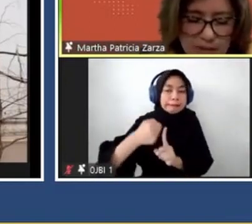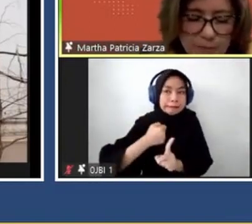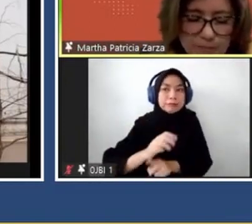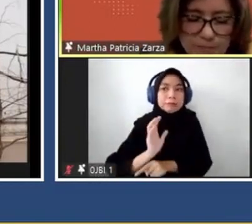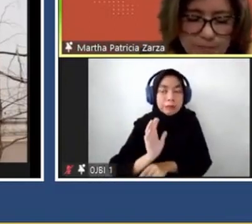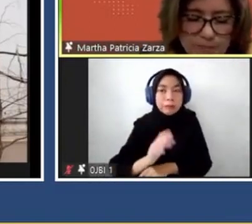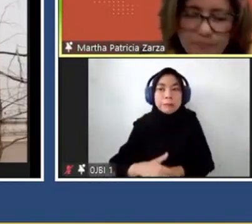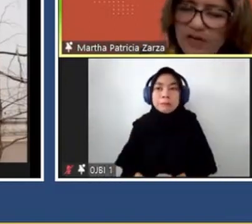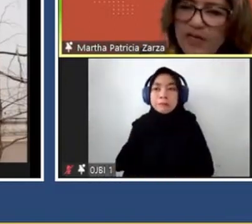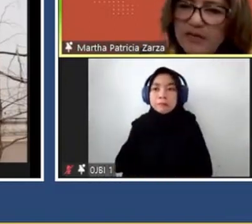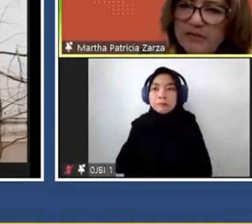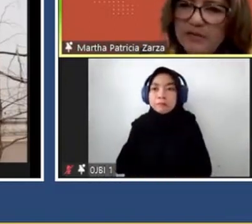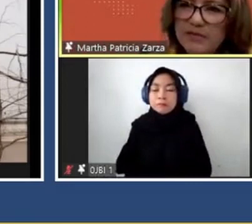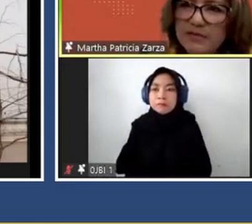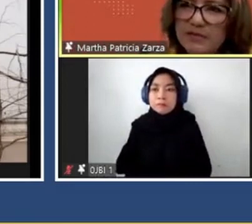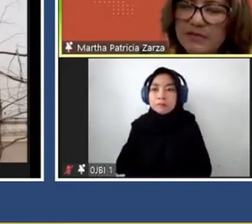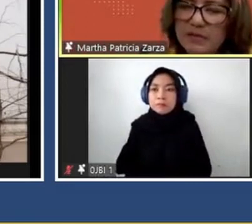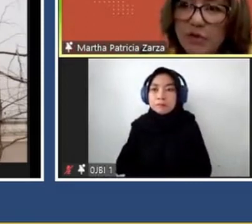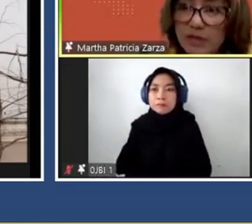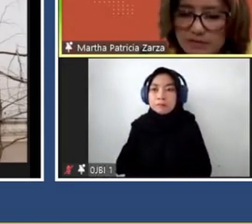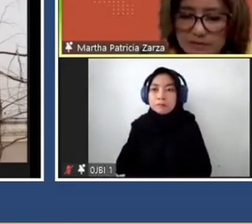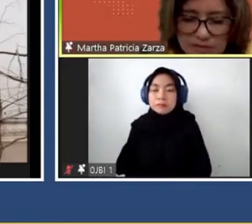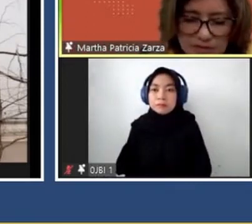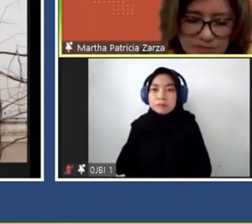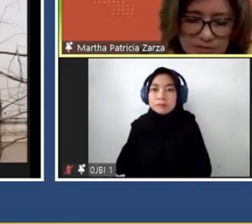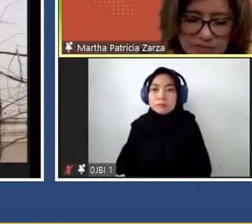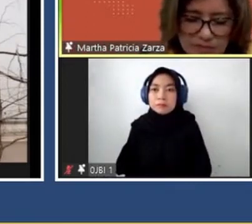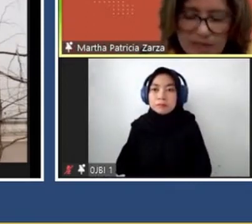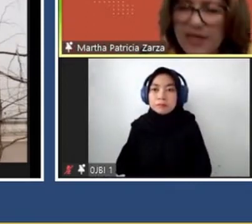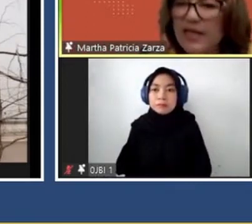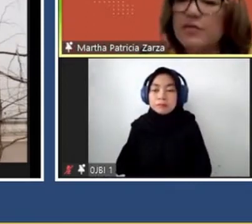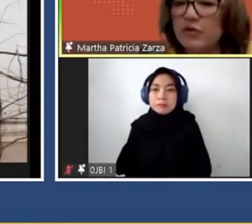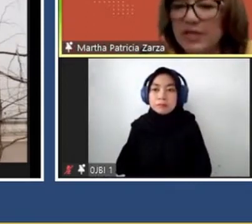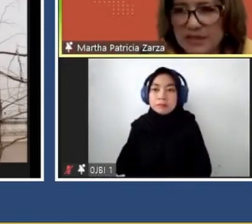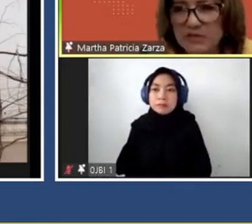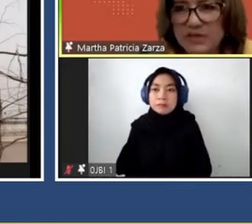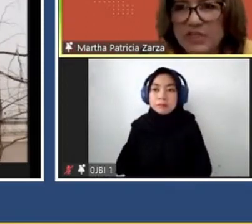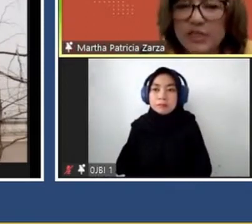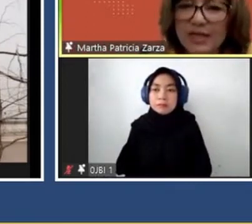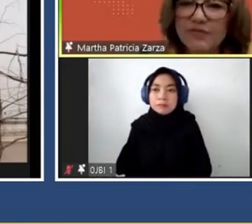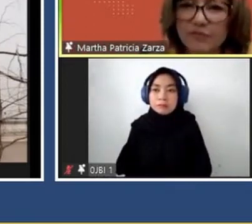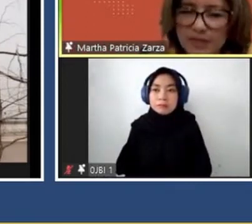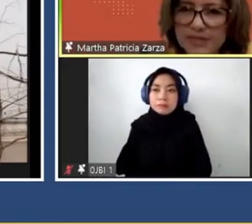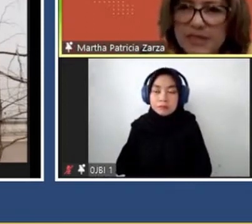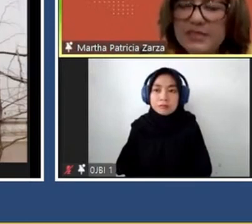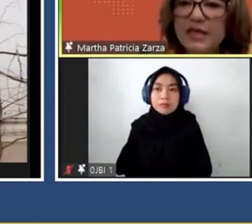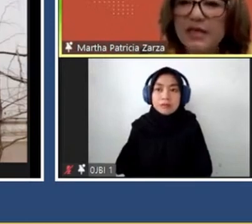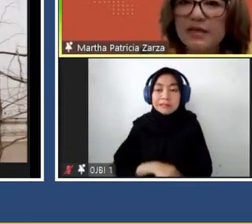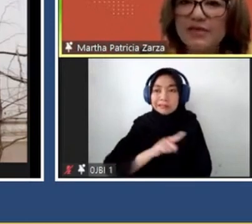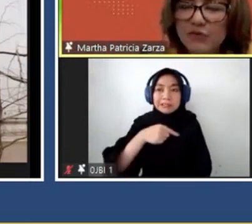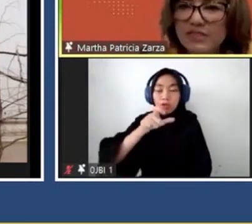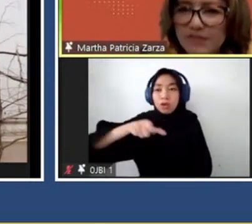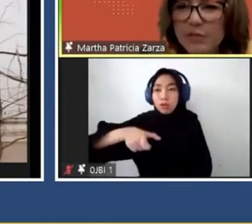is very symbolic or even like important activity. In general, for